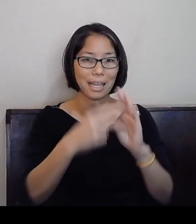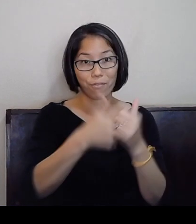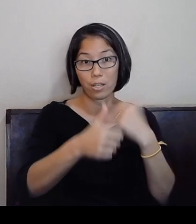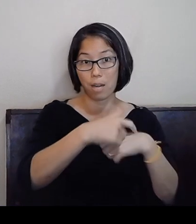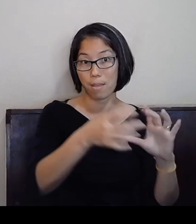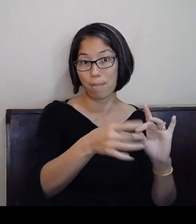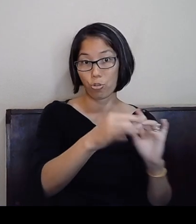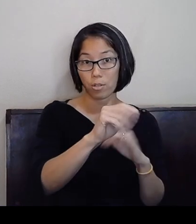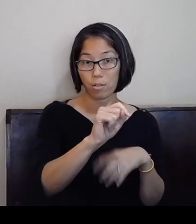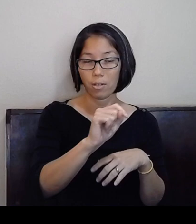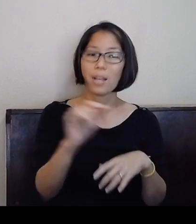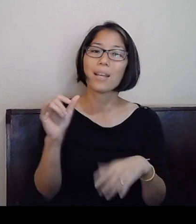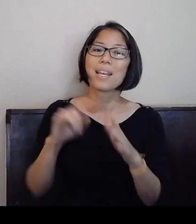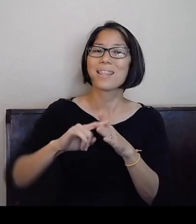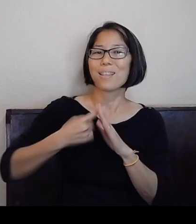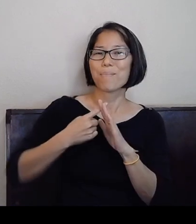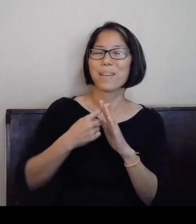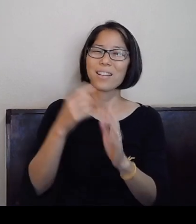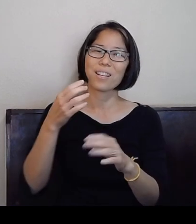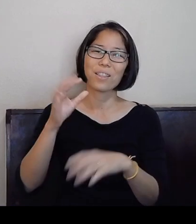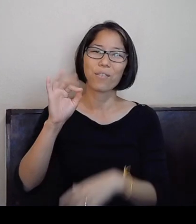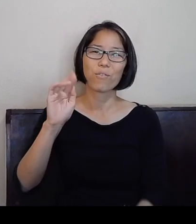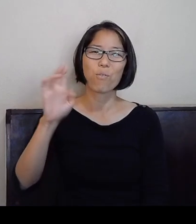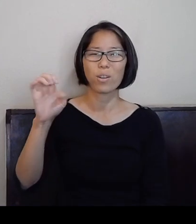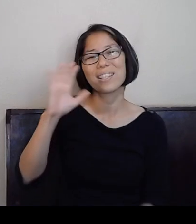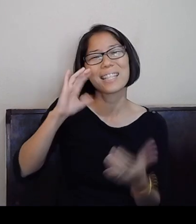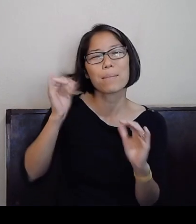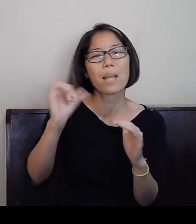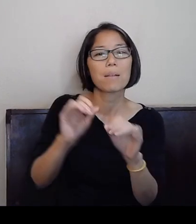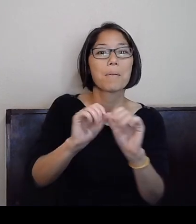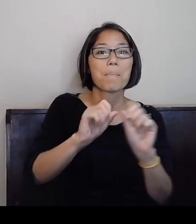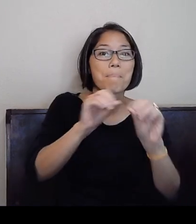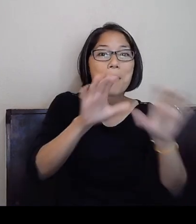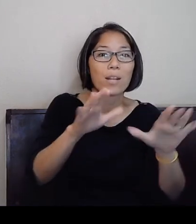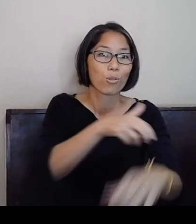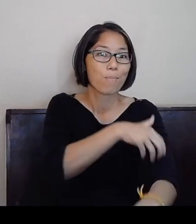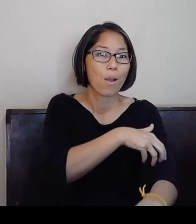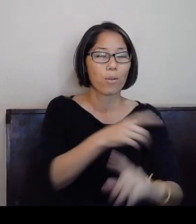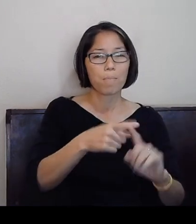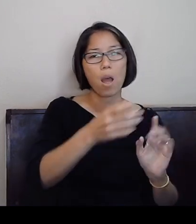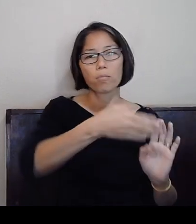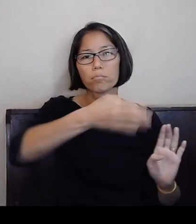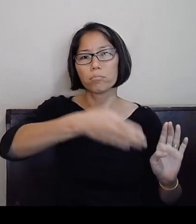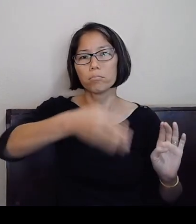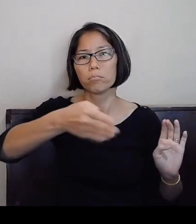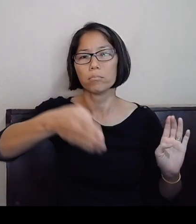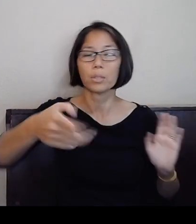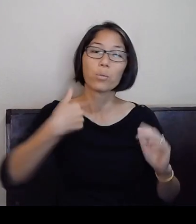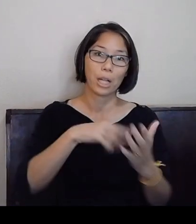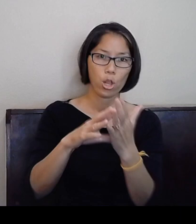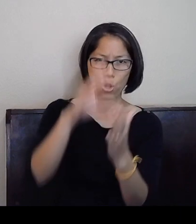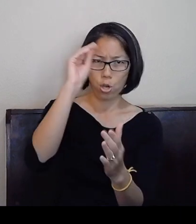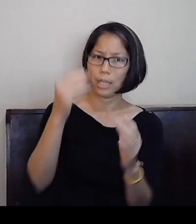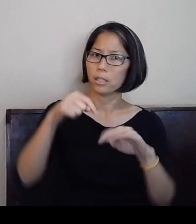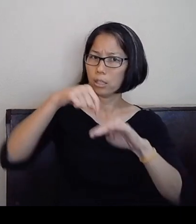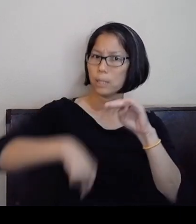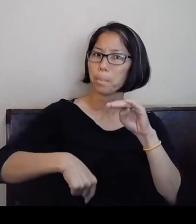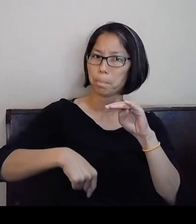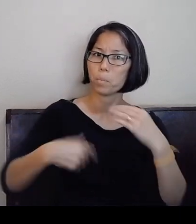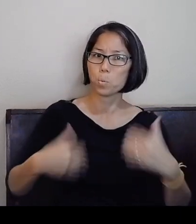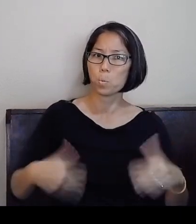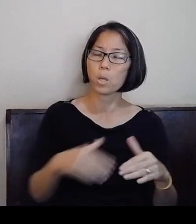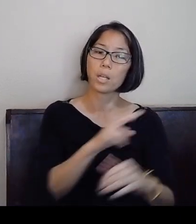Well, like at the beginning, the Force seems to be just a magical power. But over the course of the series, we learn that it's much more than that.